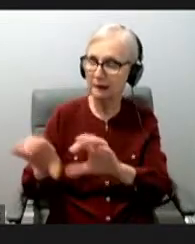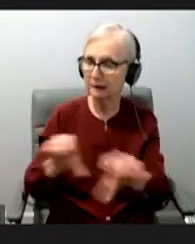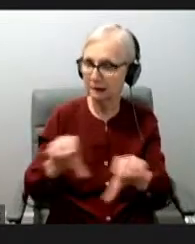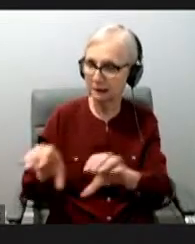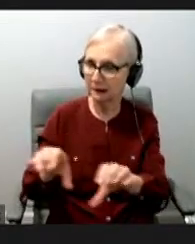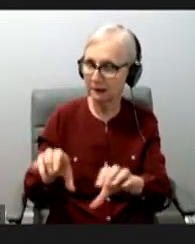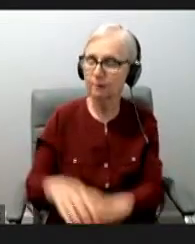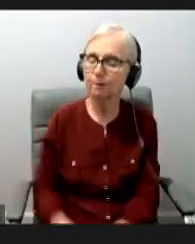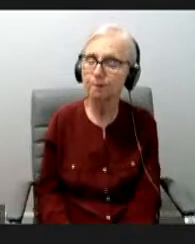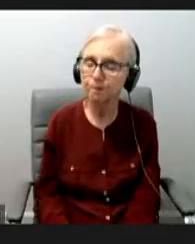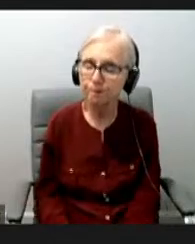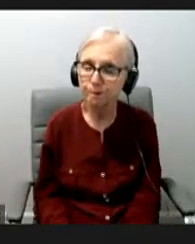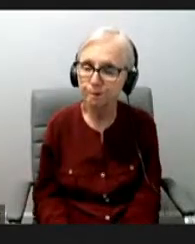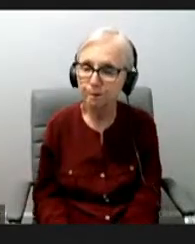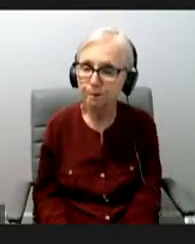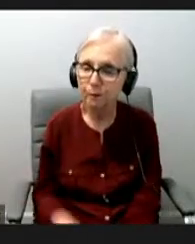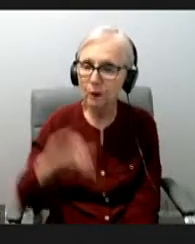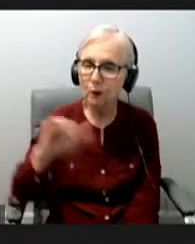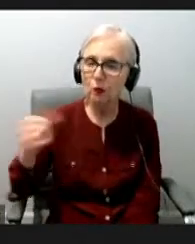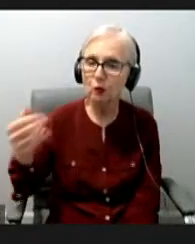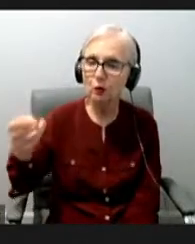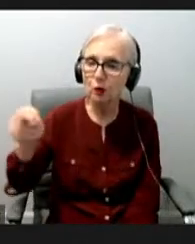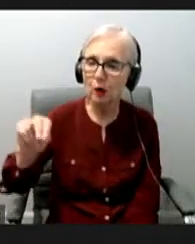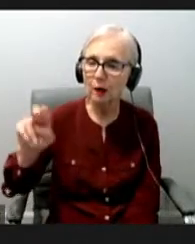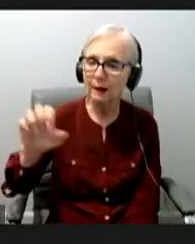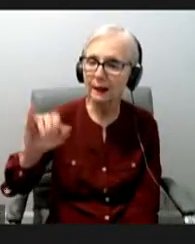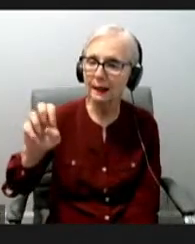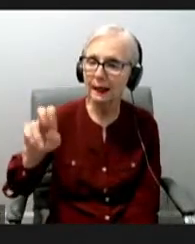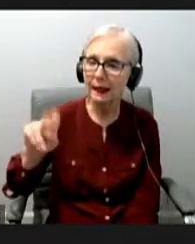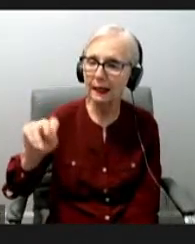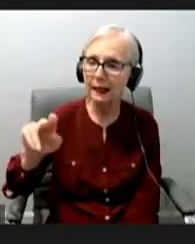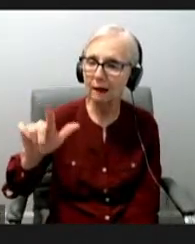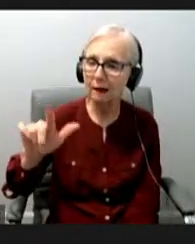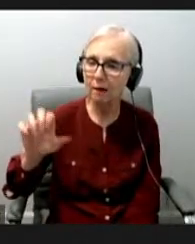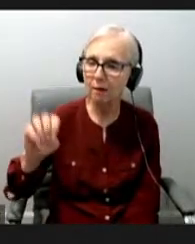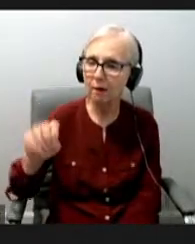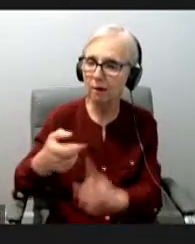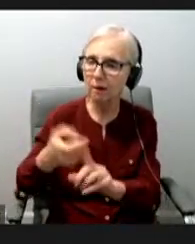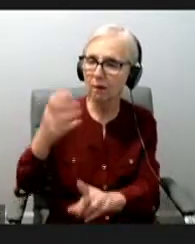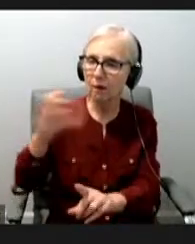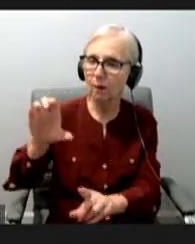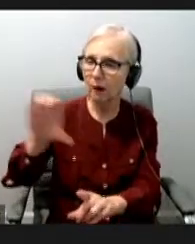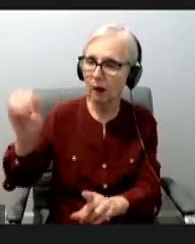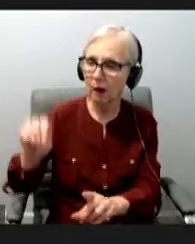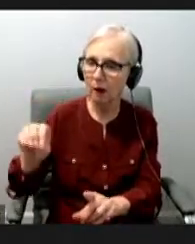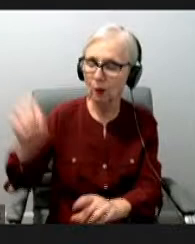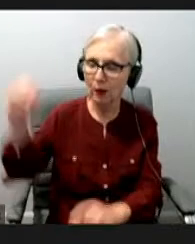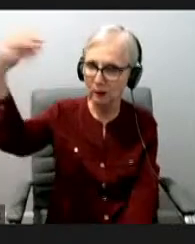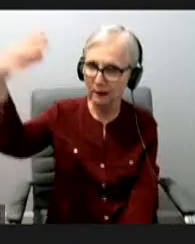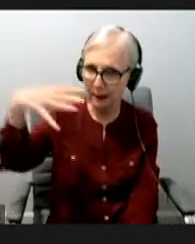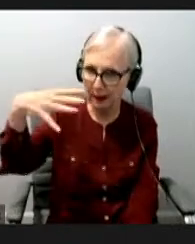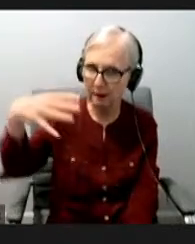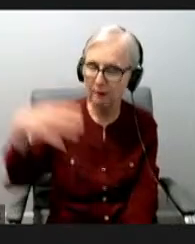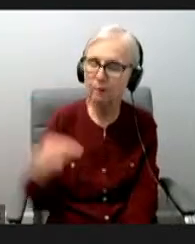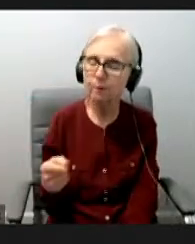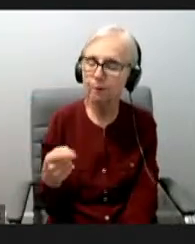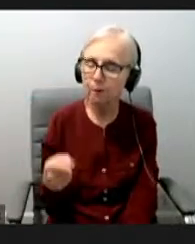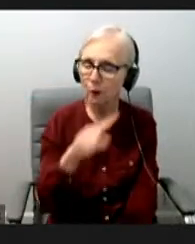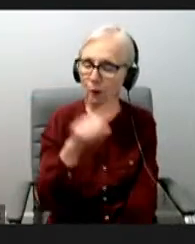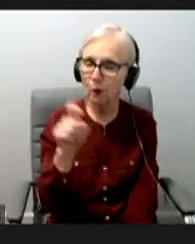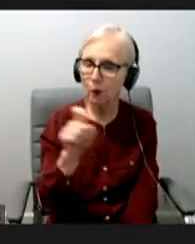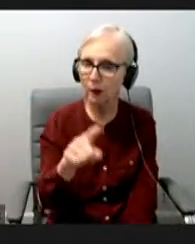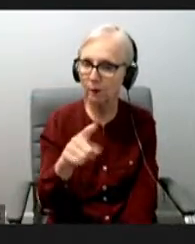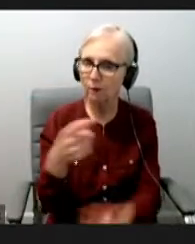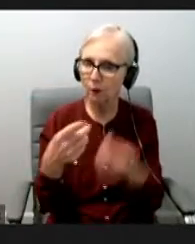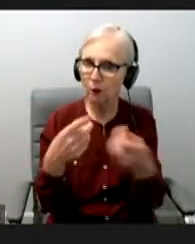All right, John Ingold. Yeah, thanks. It's John Ingold from the Colorado Sun. So question for